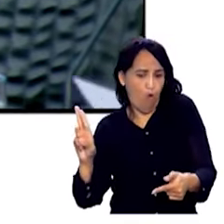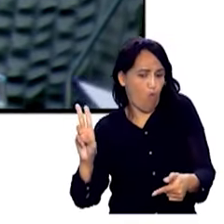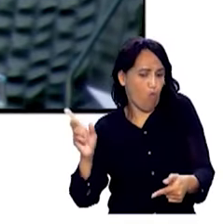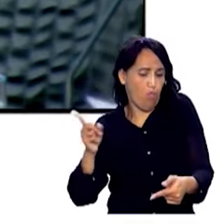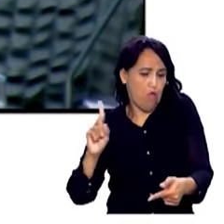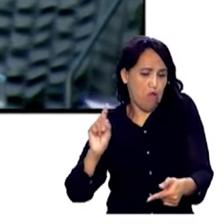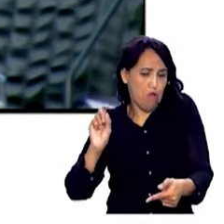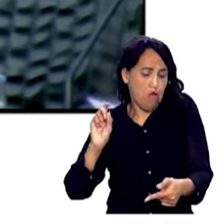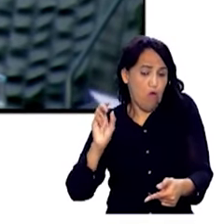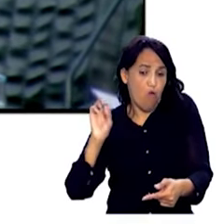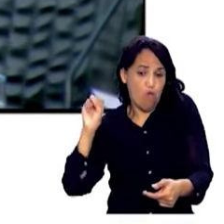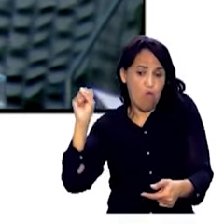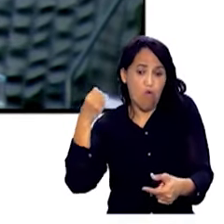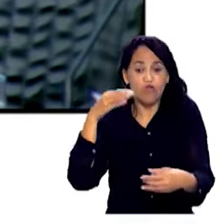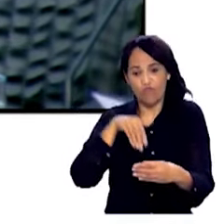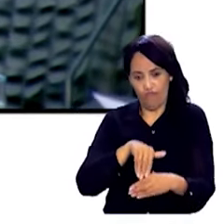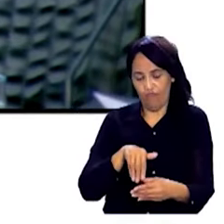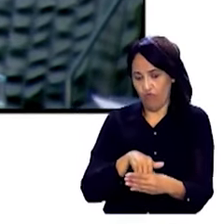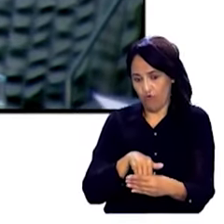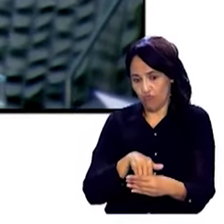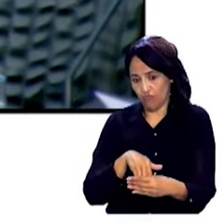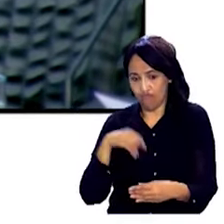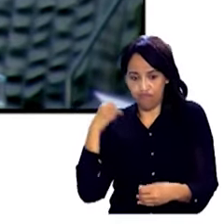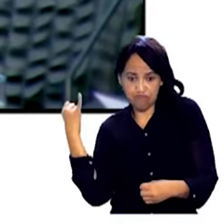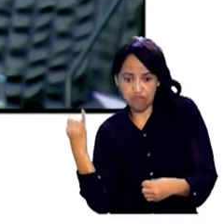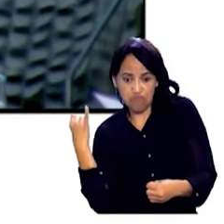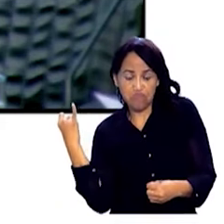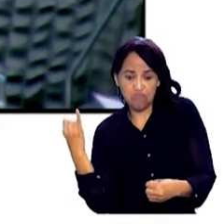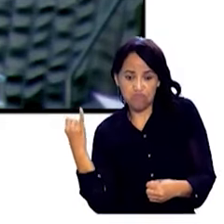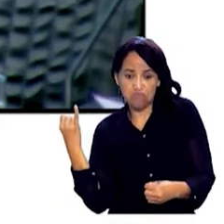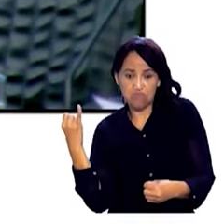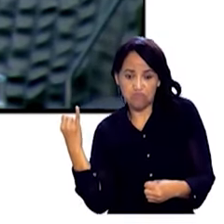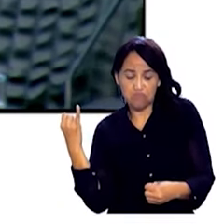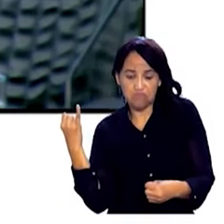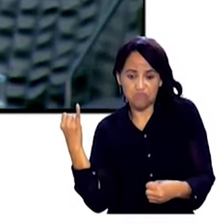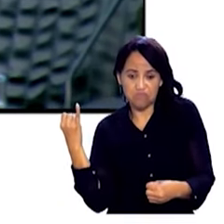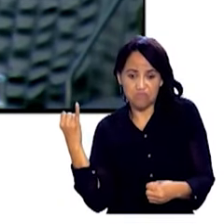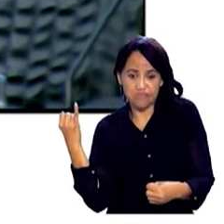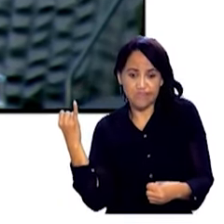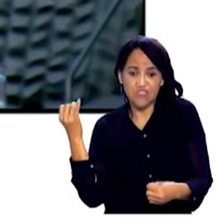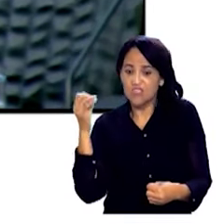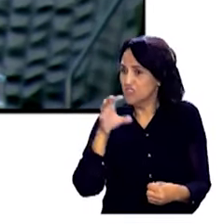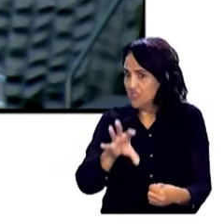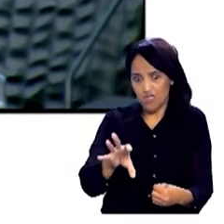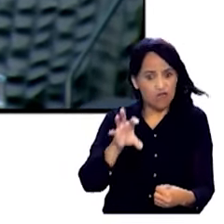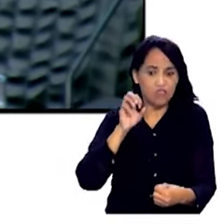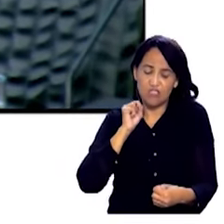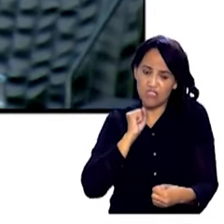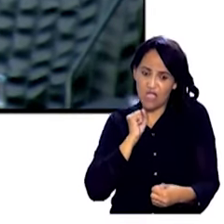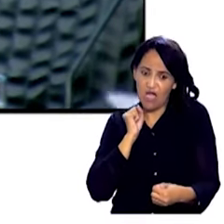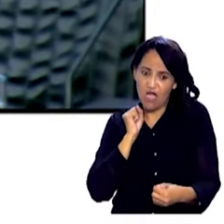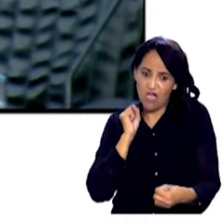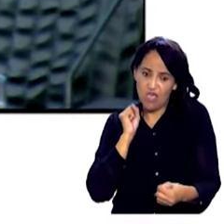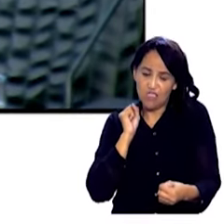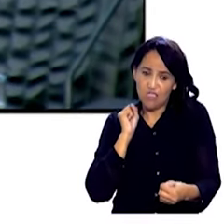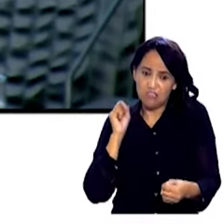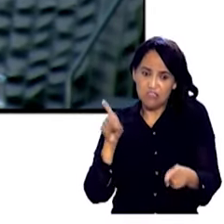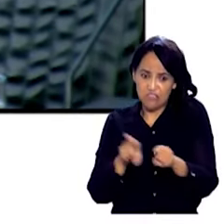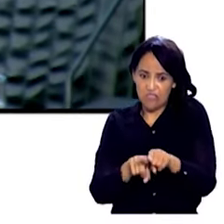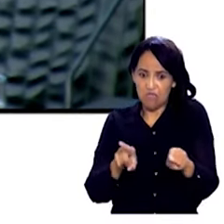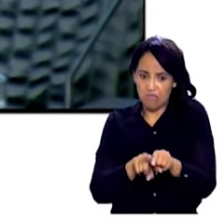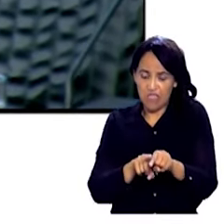created an intolerable split among the lower cour cour jurisic has dramatically